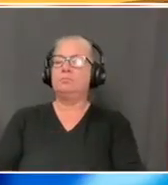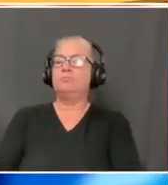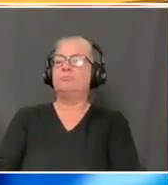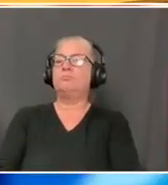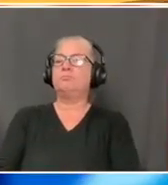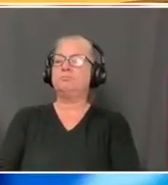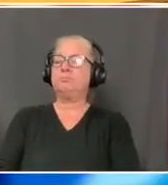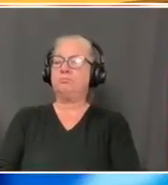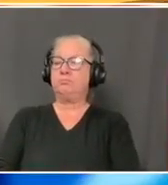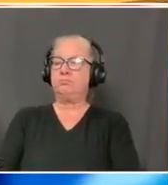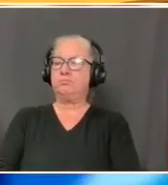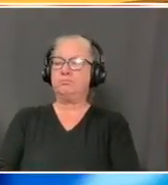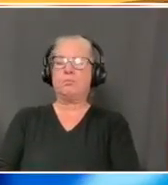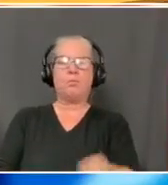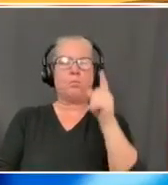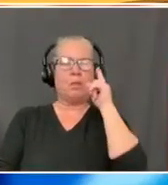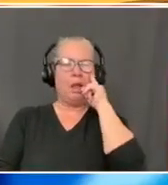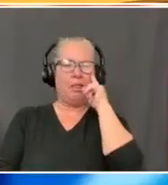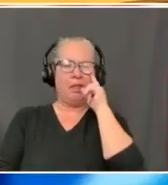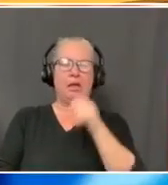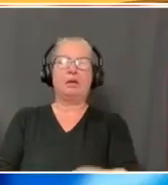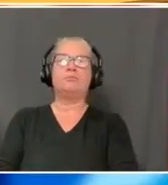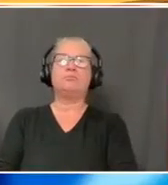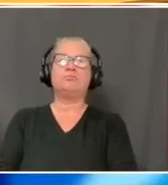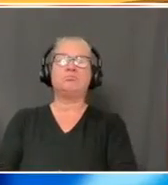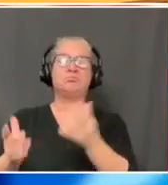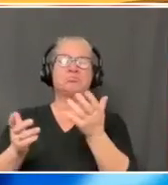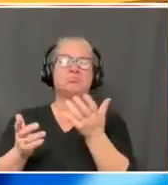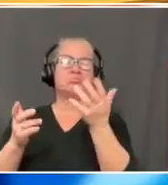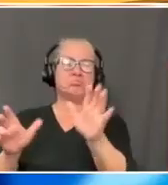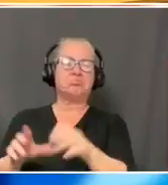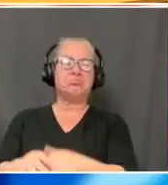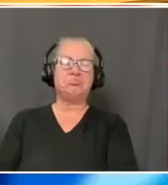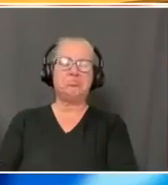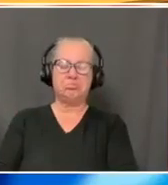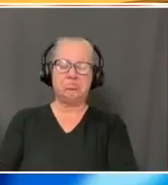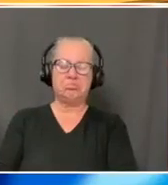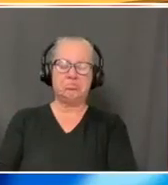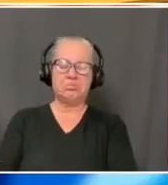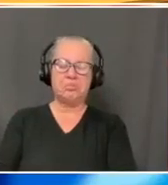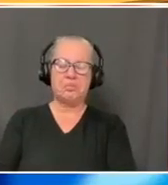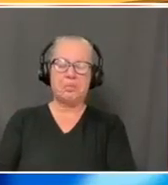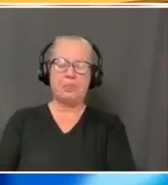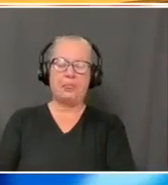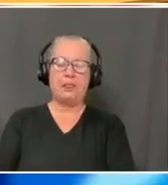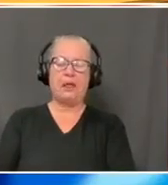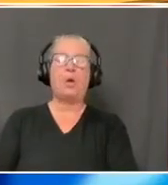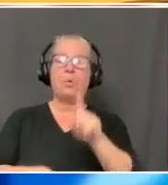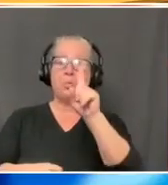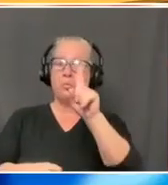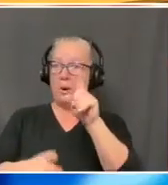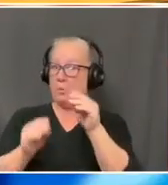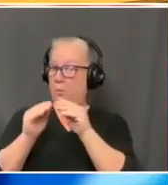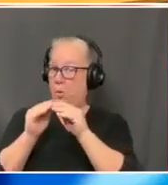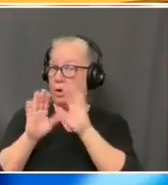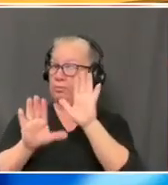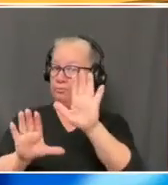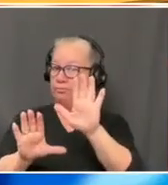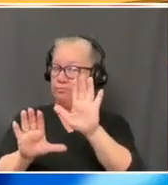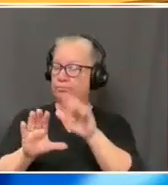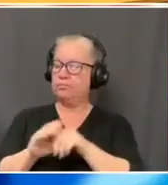think that's all I have for right now. Other than our one more question I do have is about